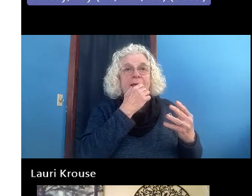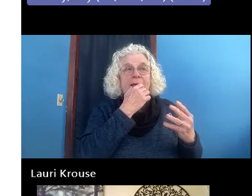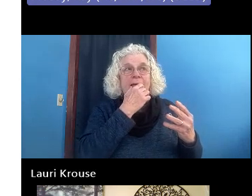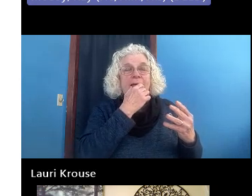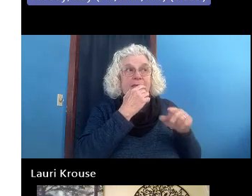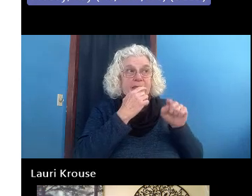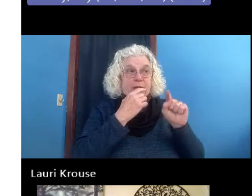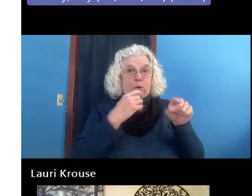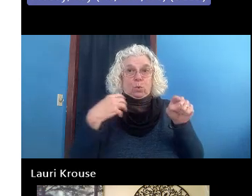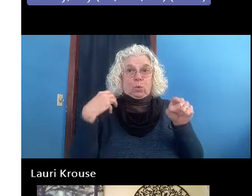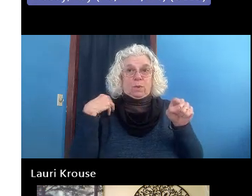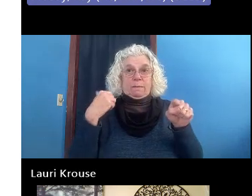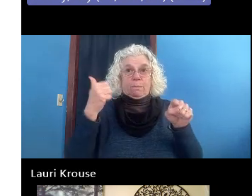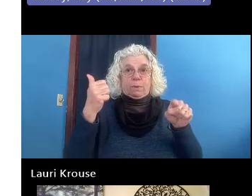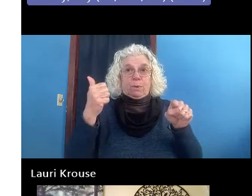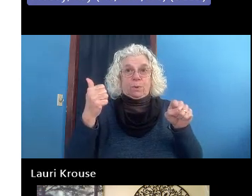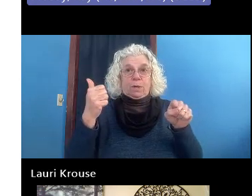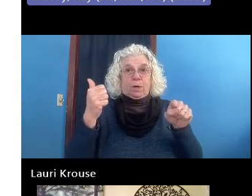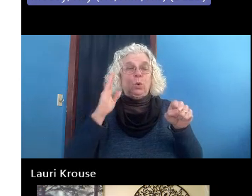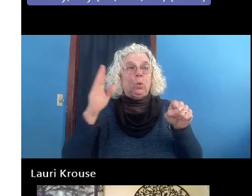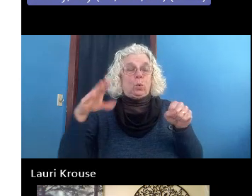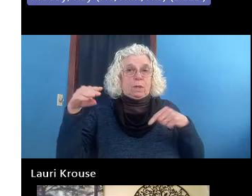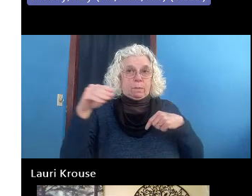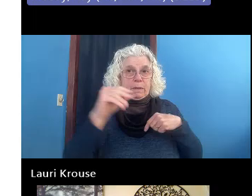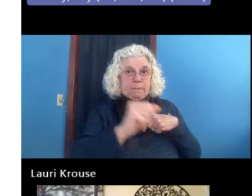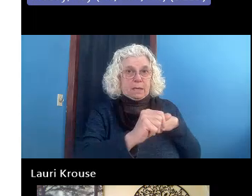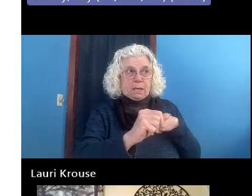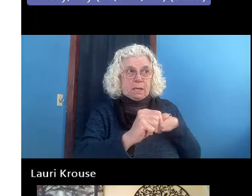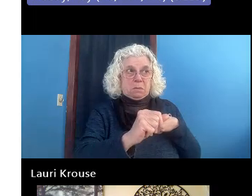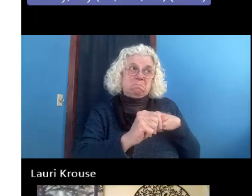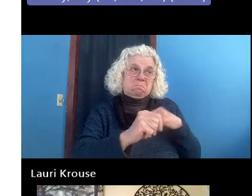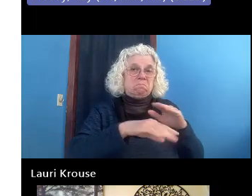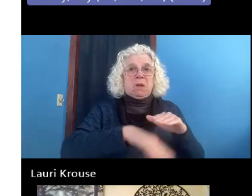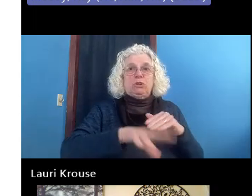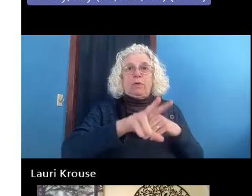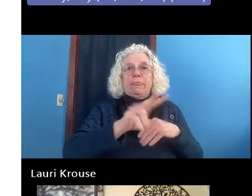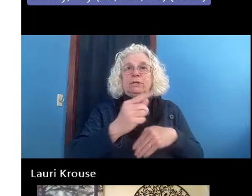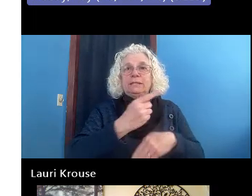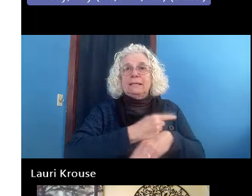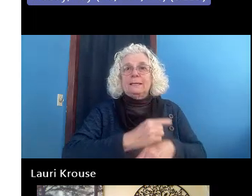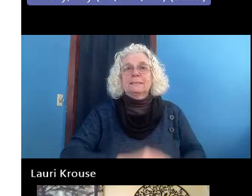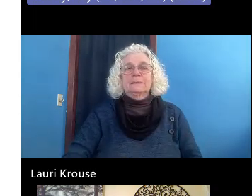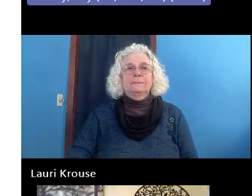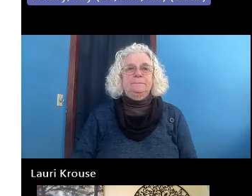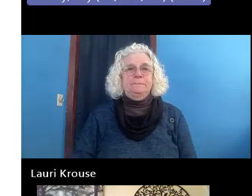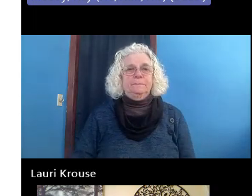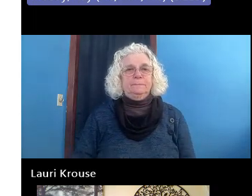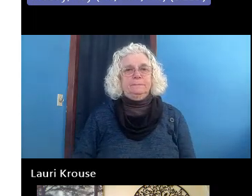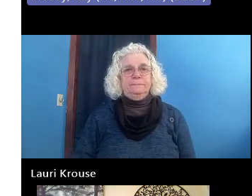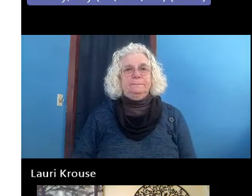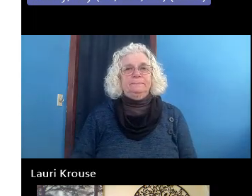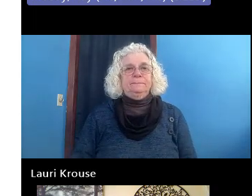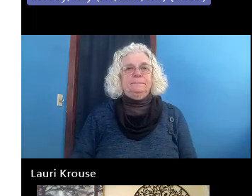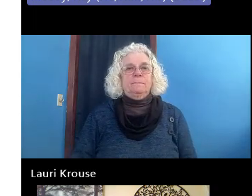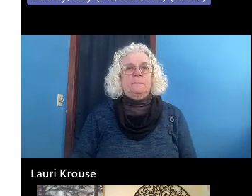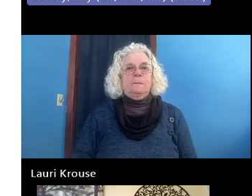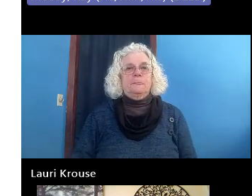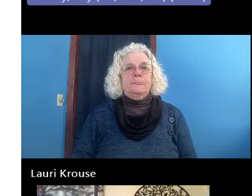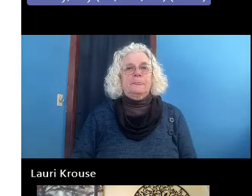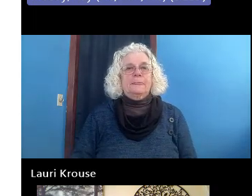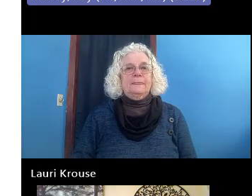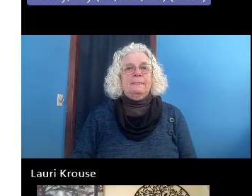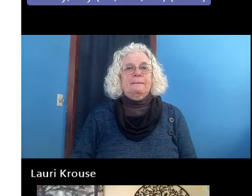expect your reimbursement within 30 days. And that goes back to the fact that